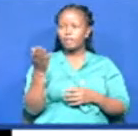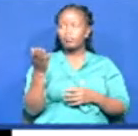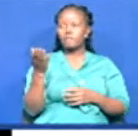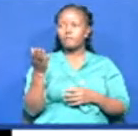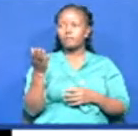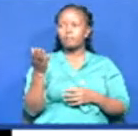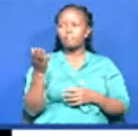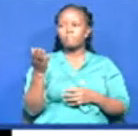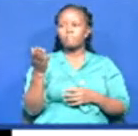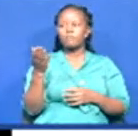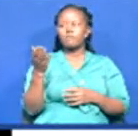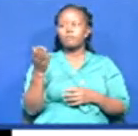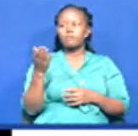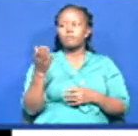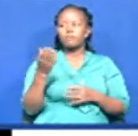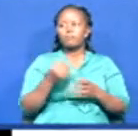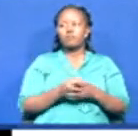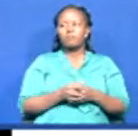Dr. Akoten here.